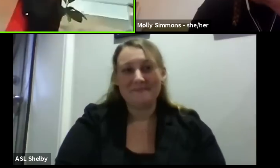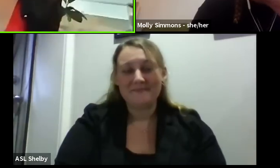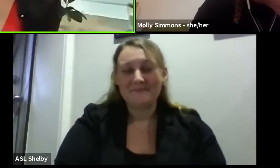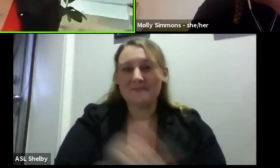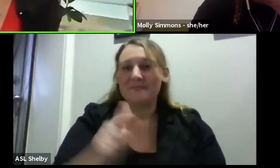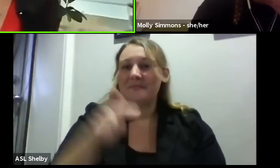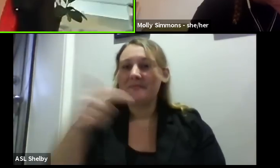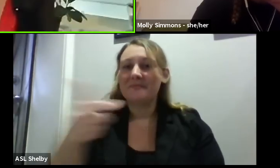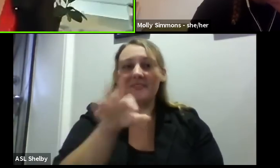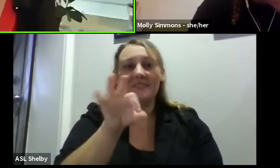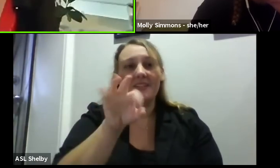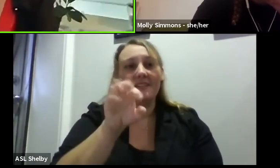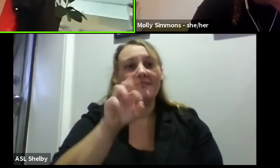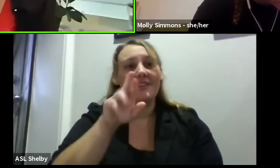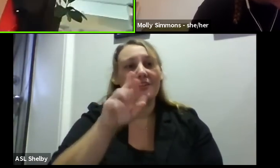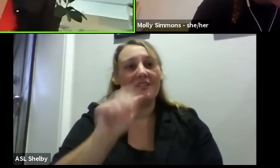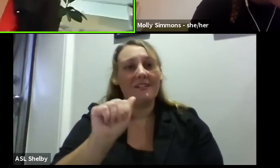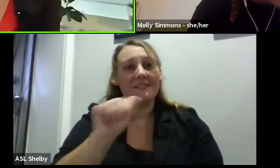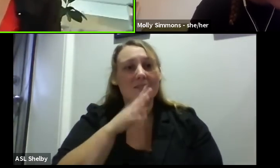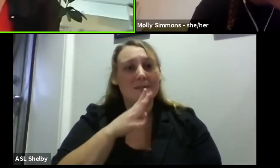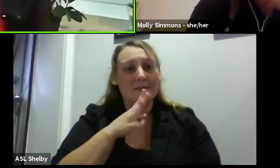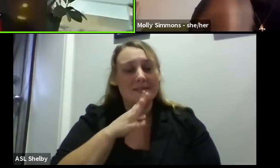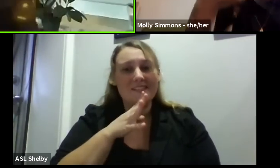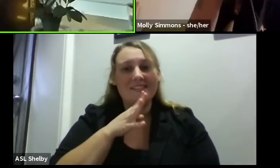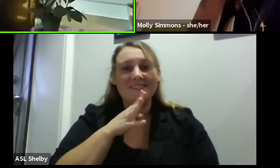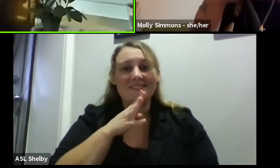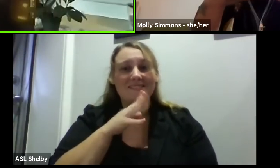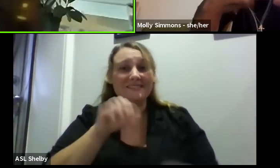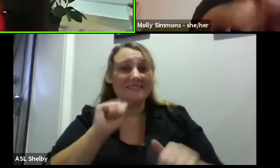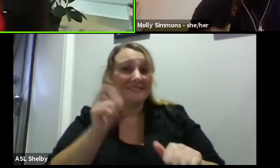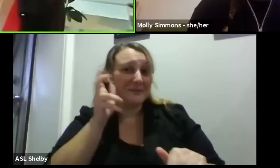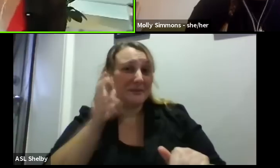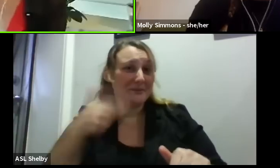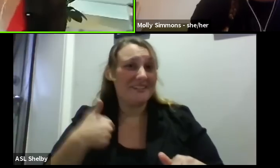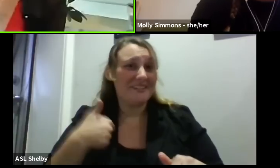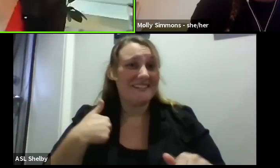Hey everyone, can you hear me okay?